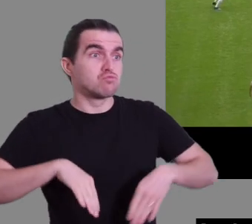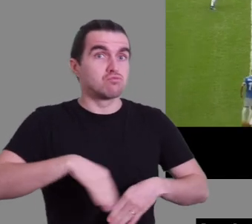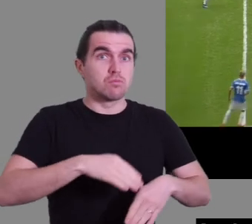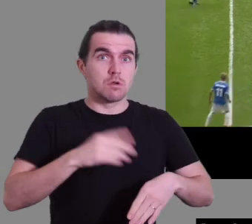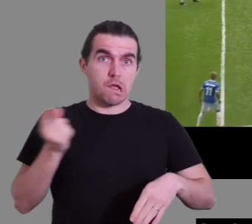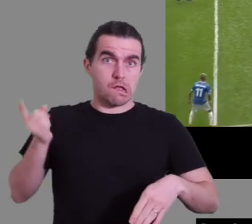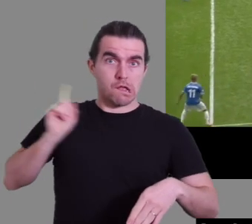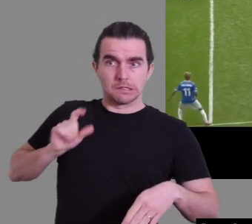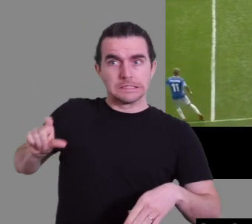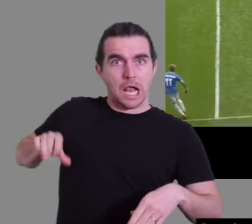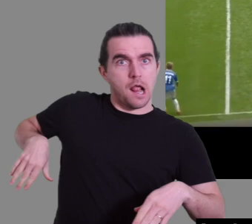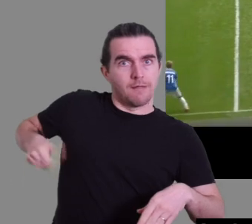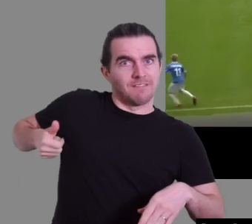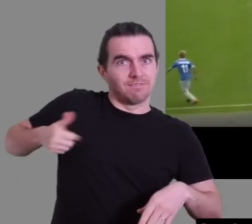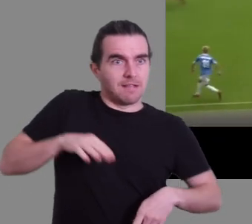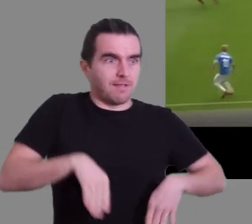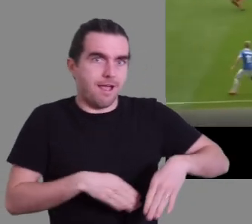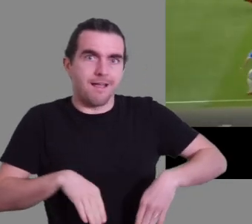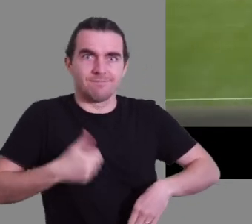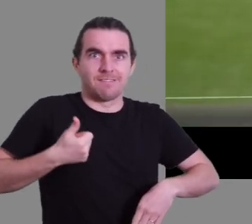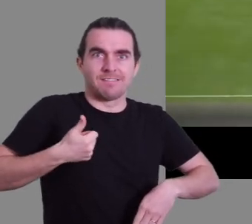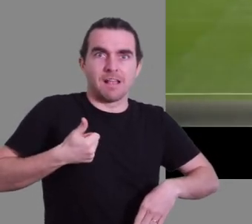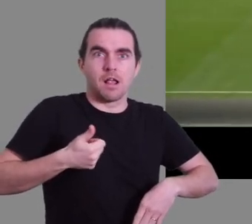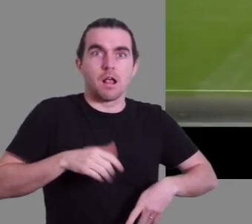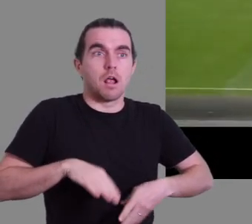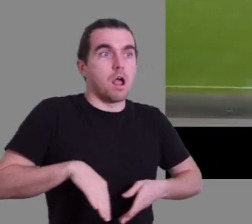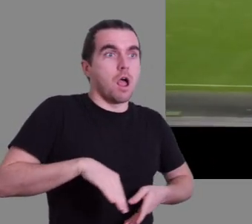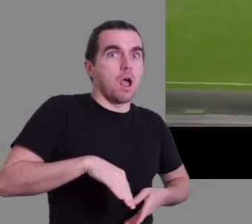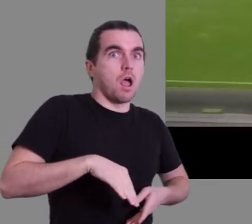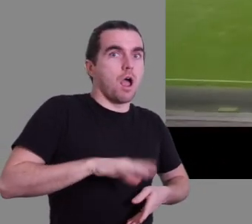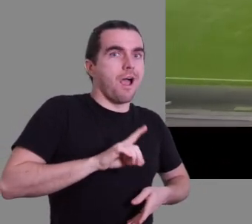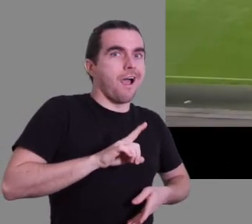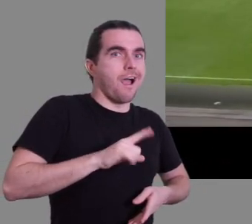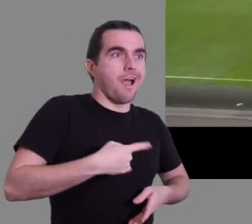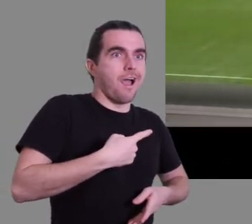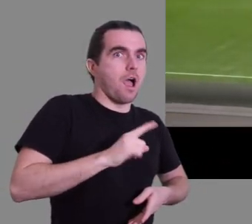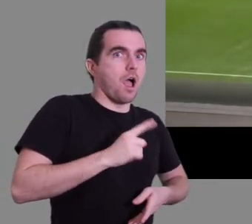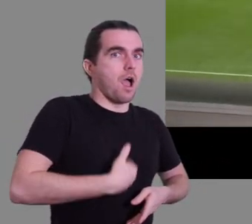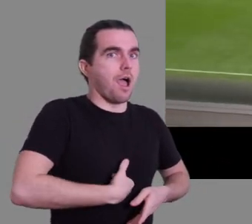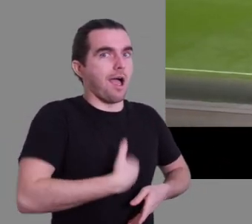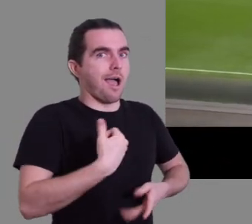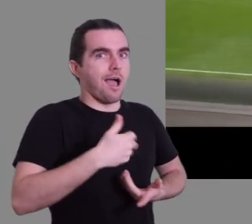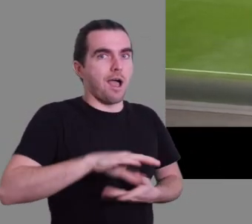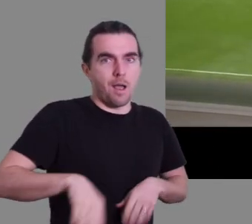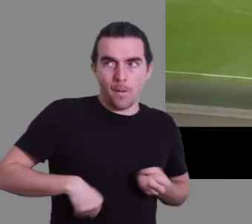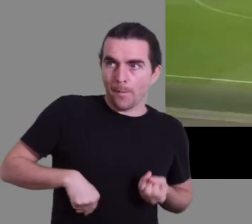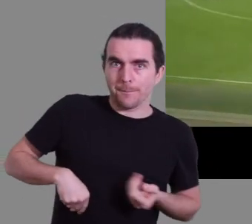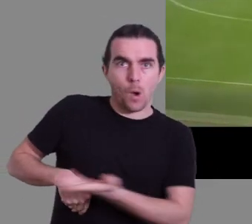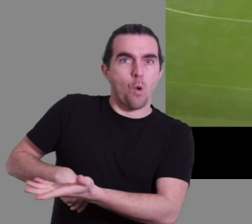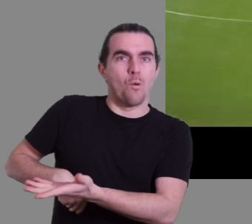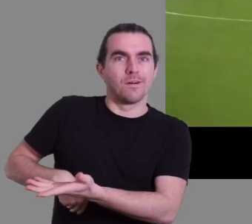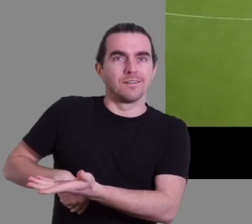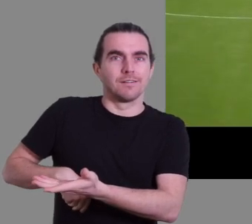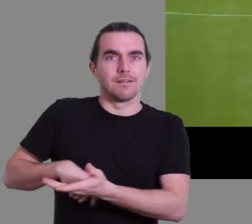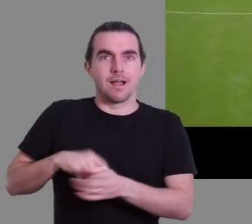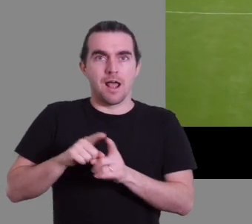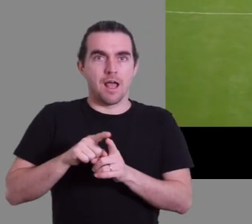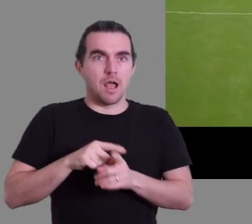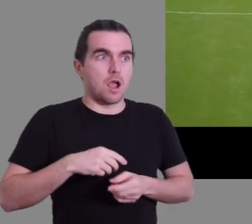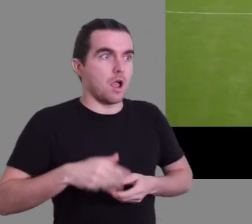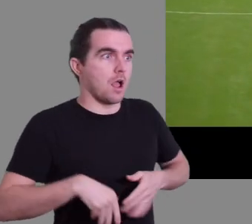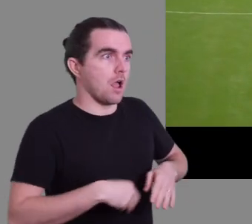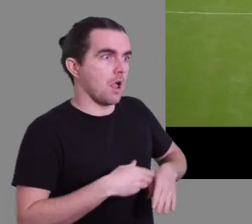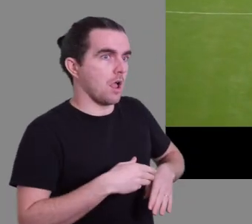You see his body shape now makes it look as though he's going the other way. So there's the disguise.